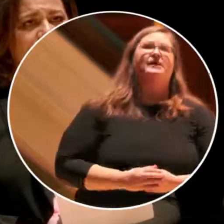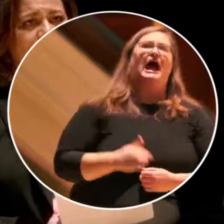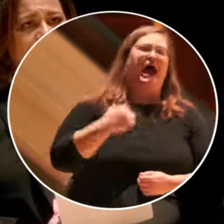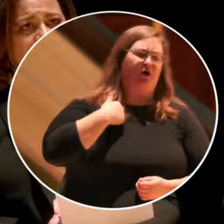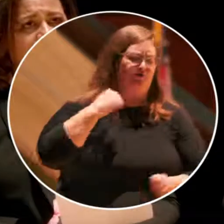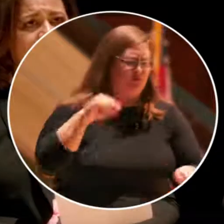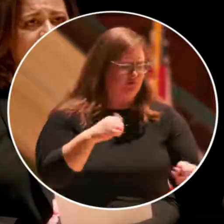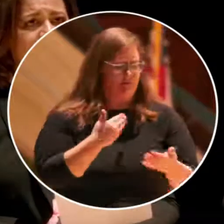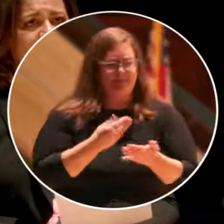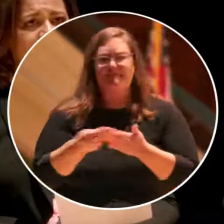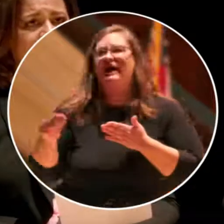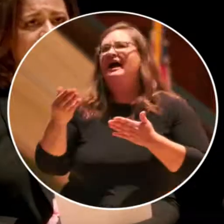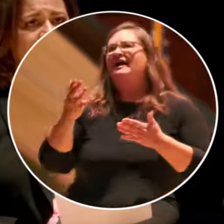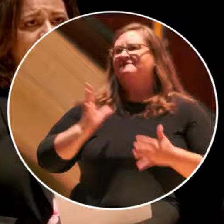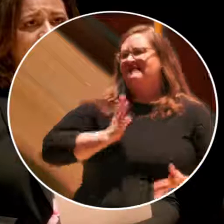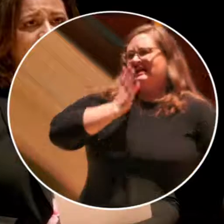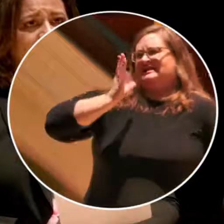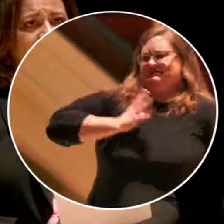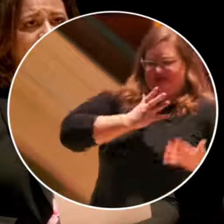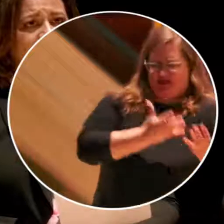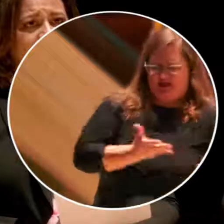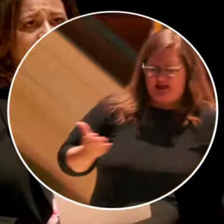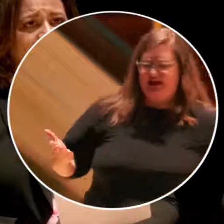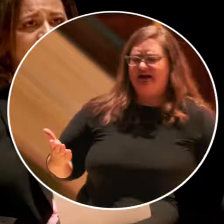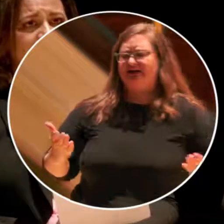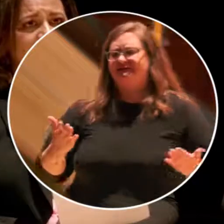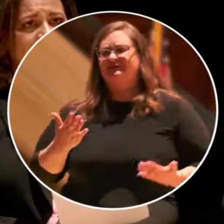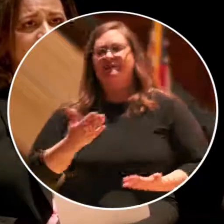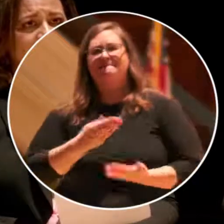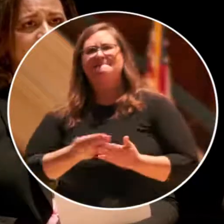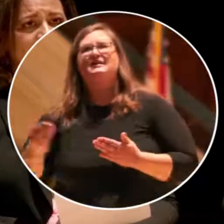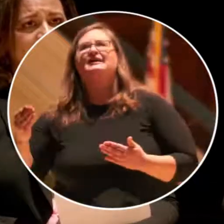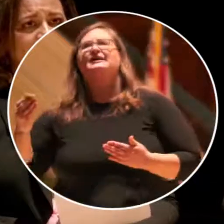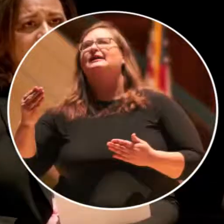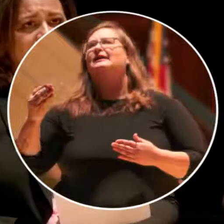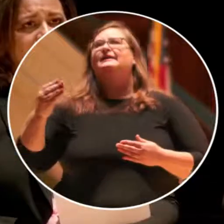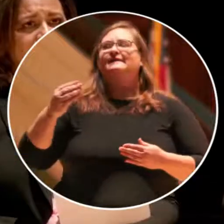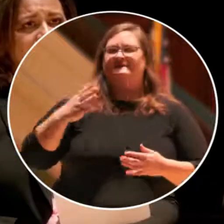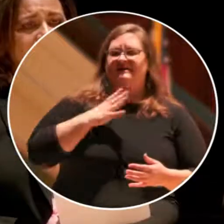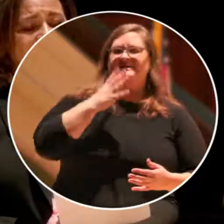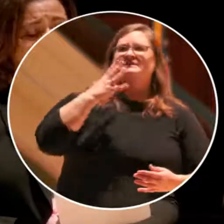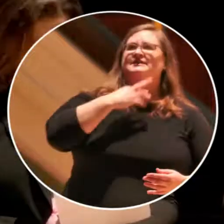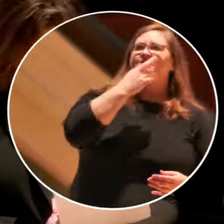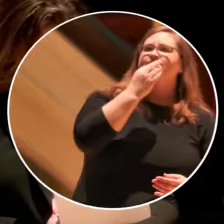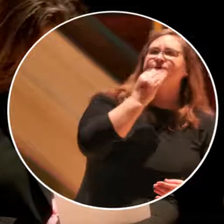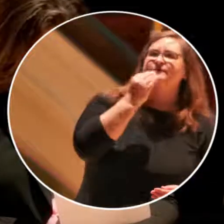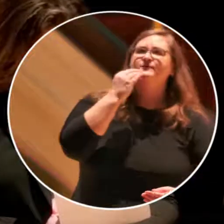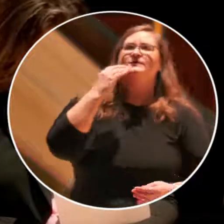take you to fancy places and on fancy trips,